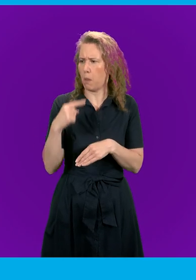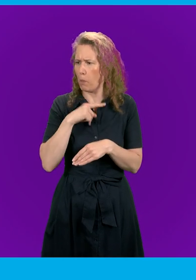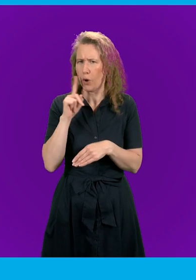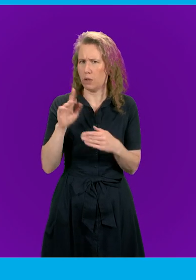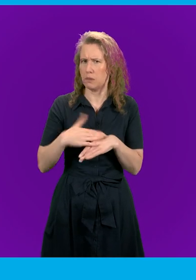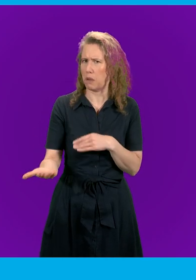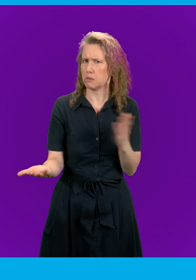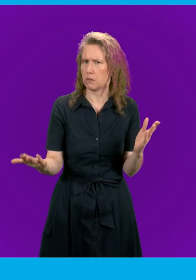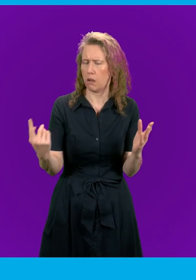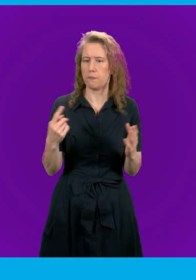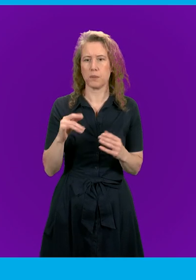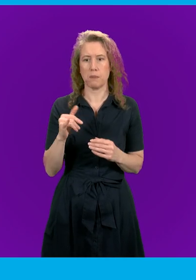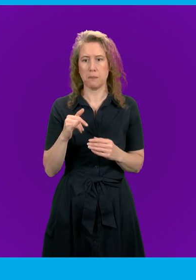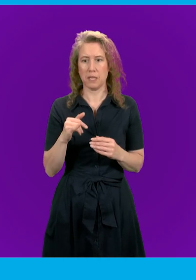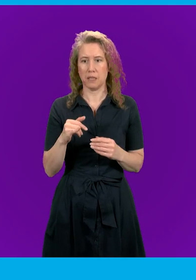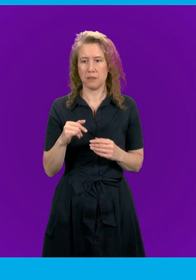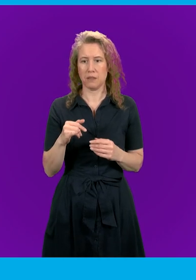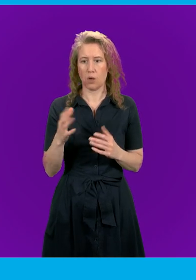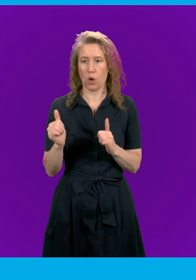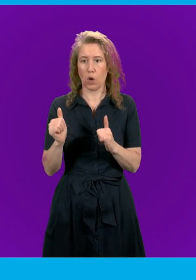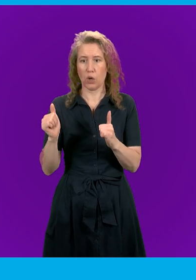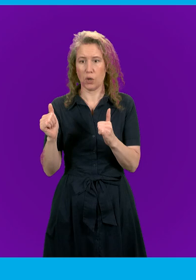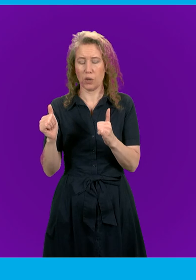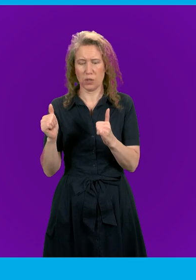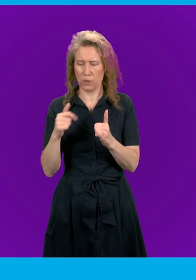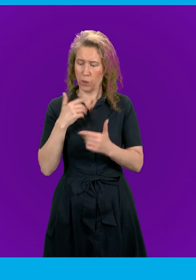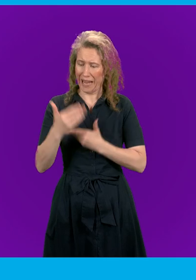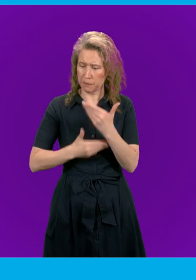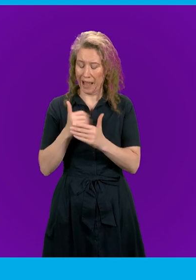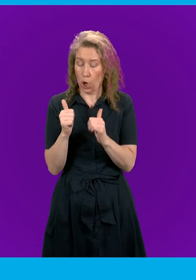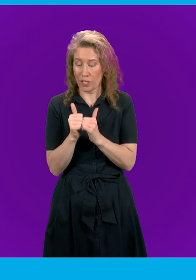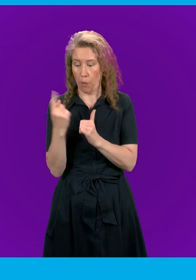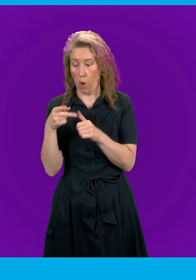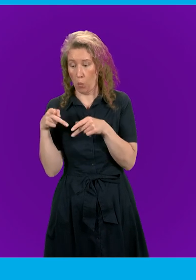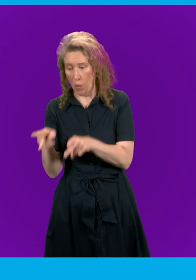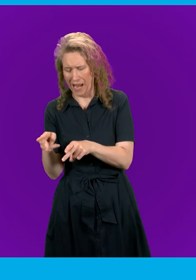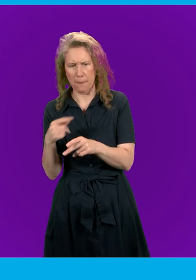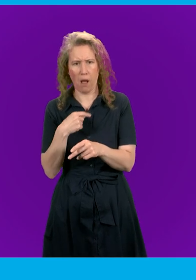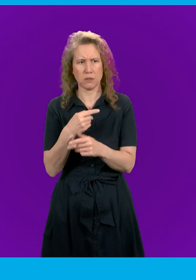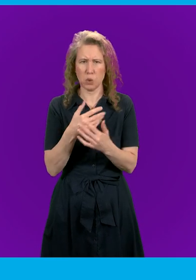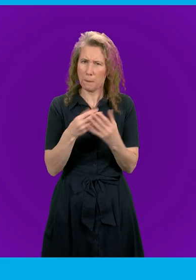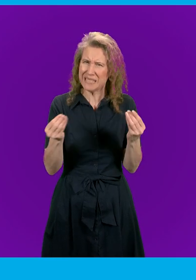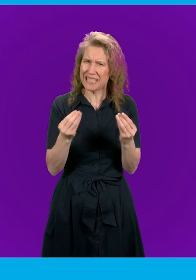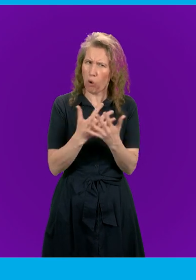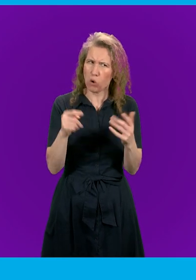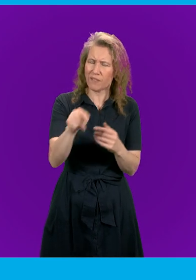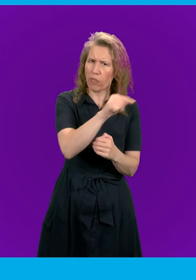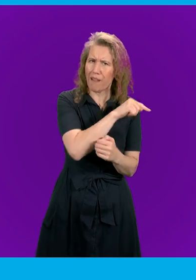you might bring light to consent in a particular way, but then you're missing out a large part of it as well.